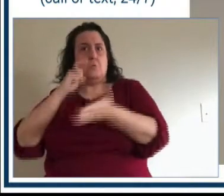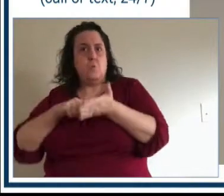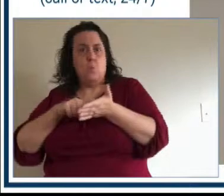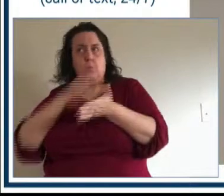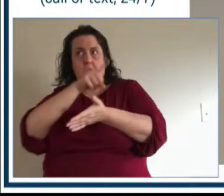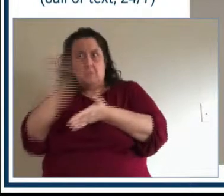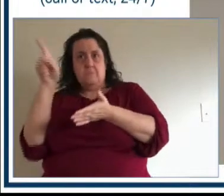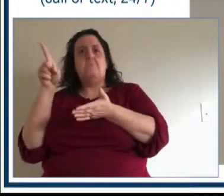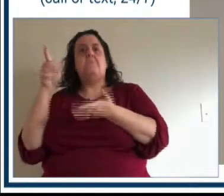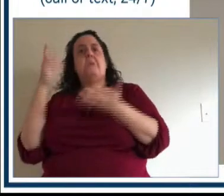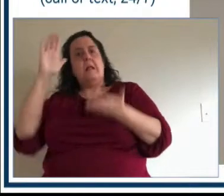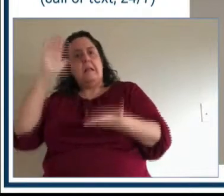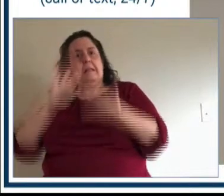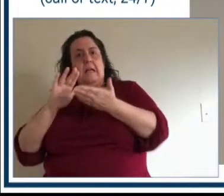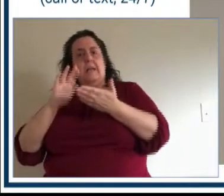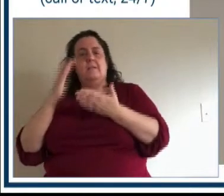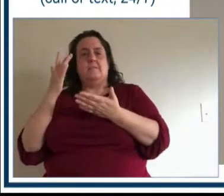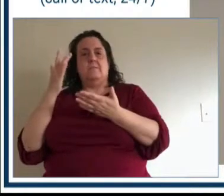that. It's early.